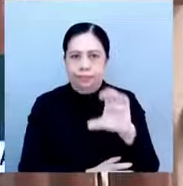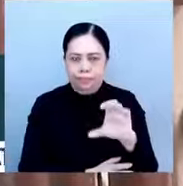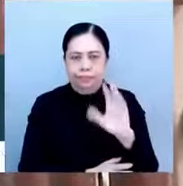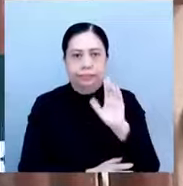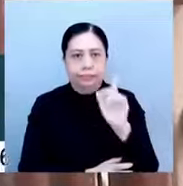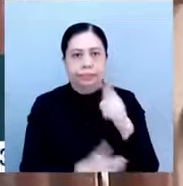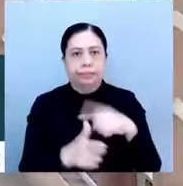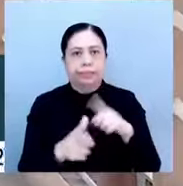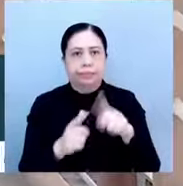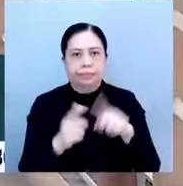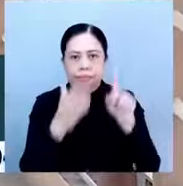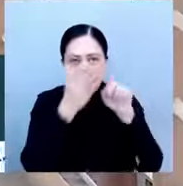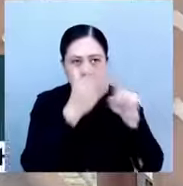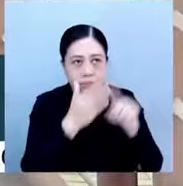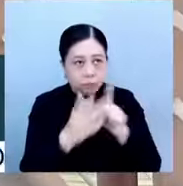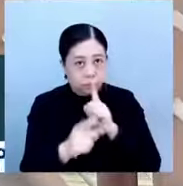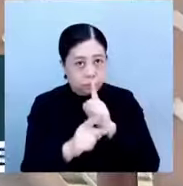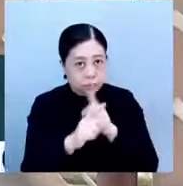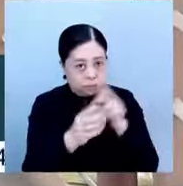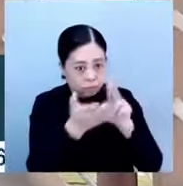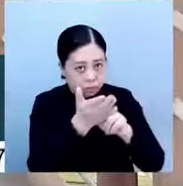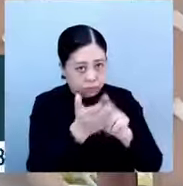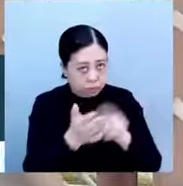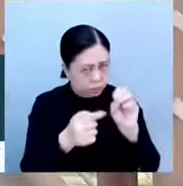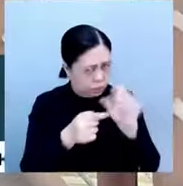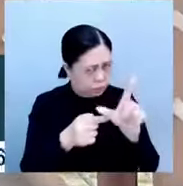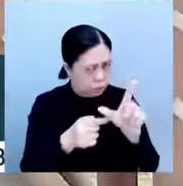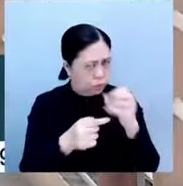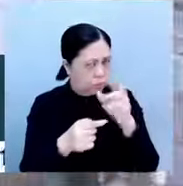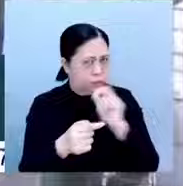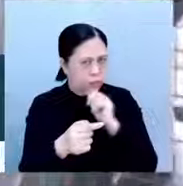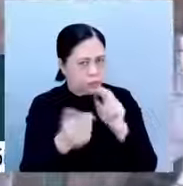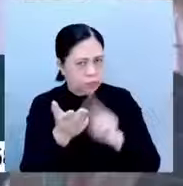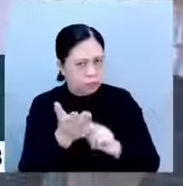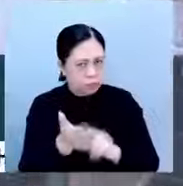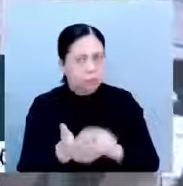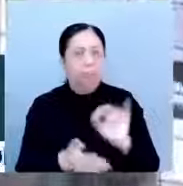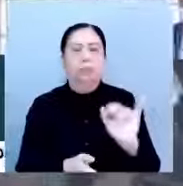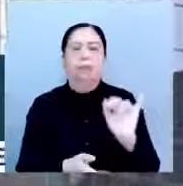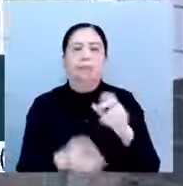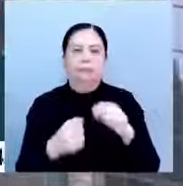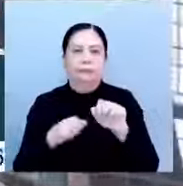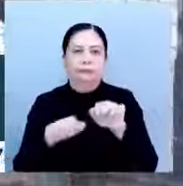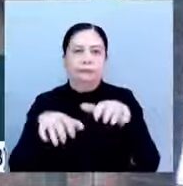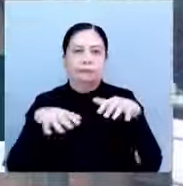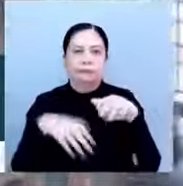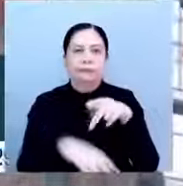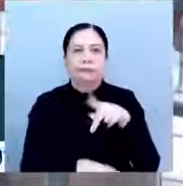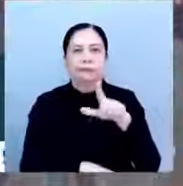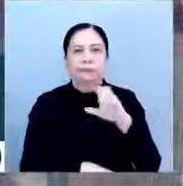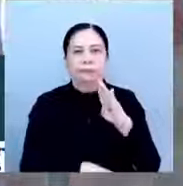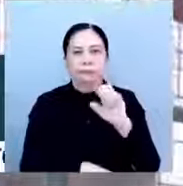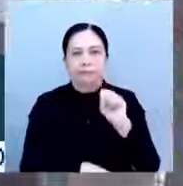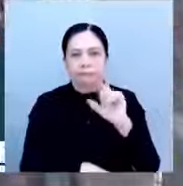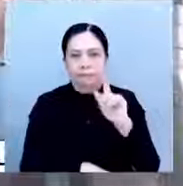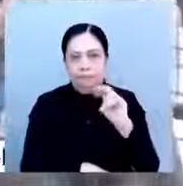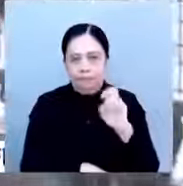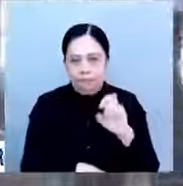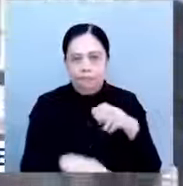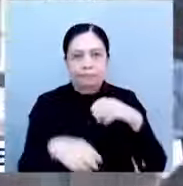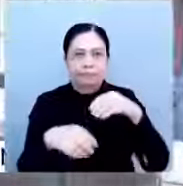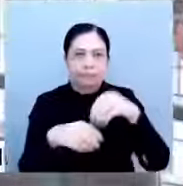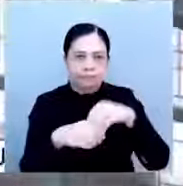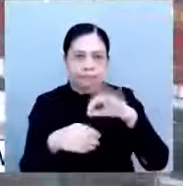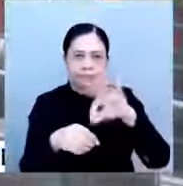to validate if the submitted signatures are authentic before calling a plebiscite. Sherian Torres, ABS-CBN